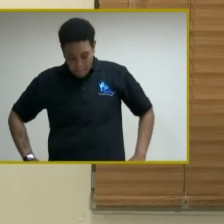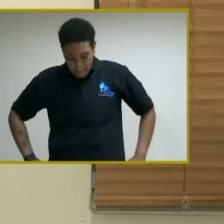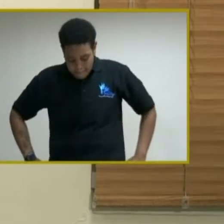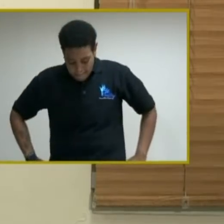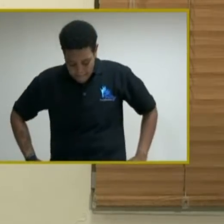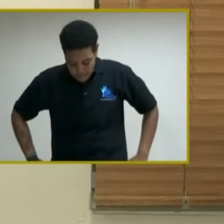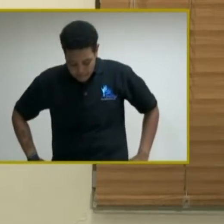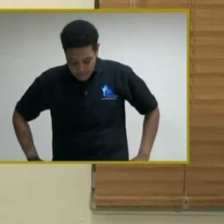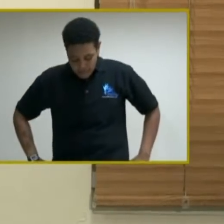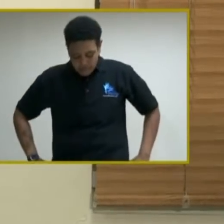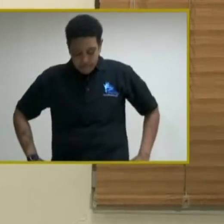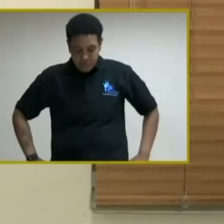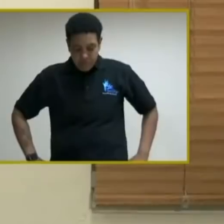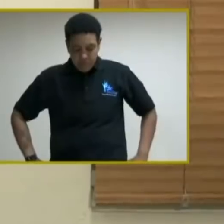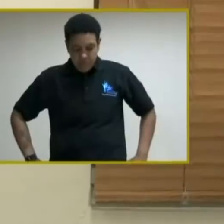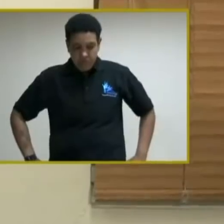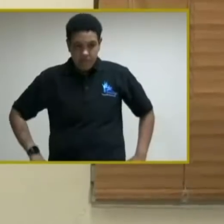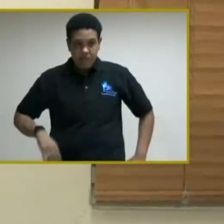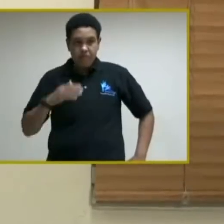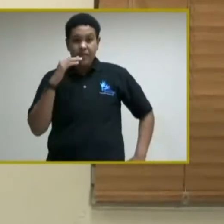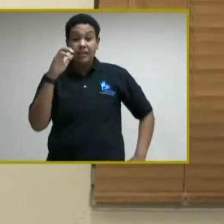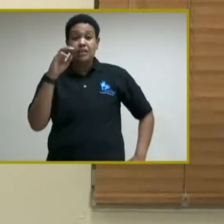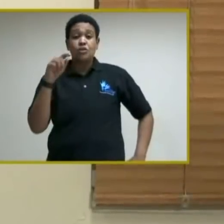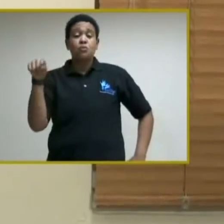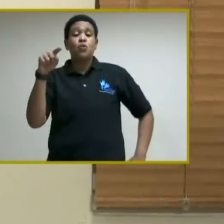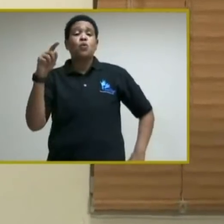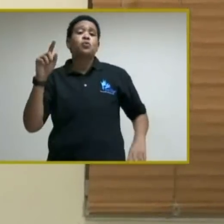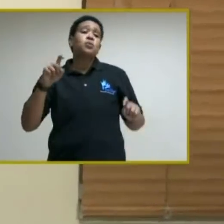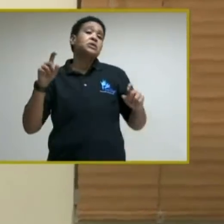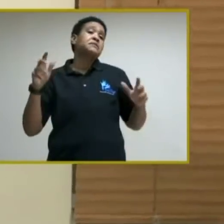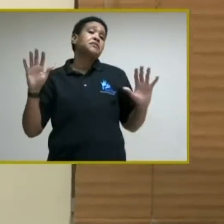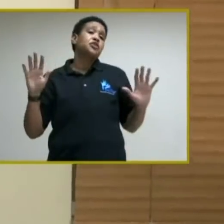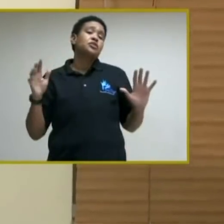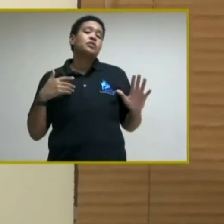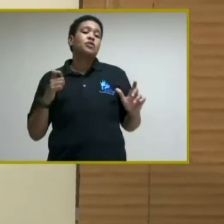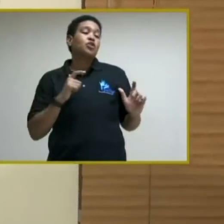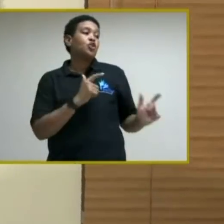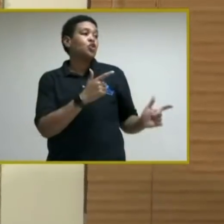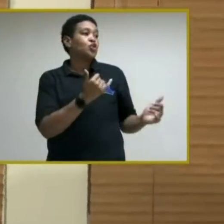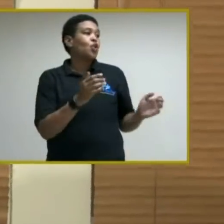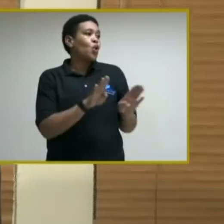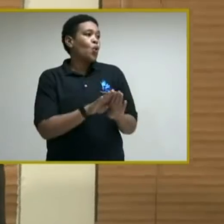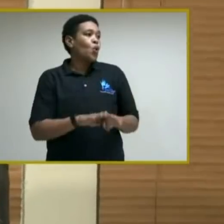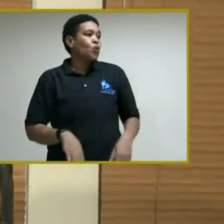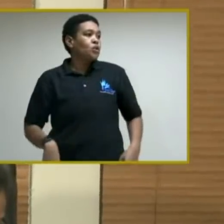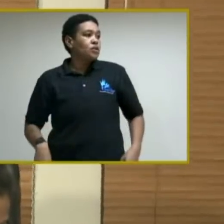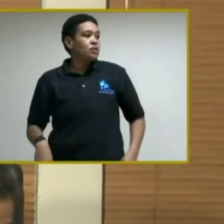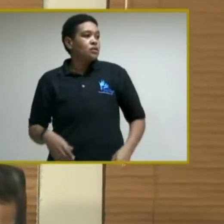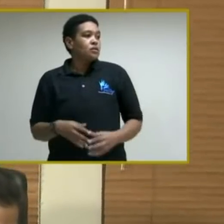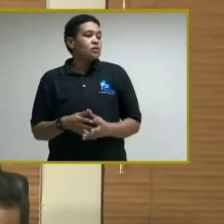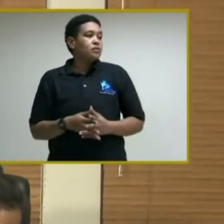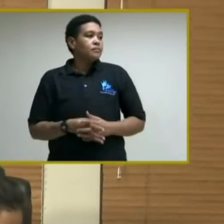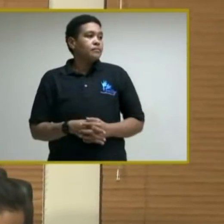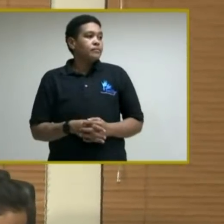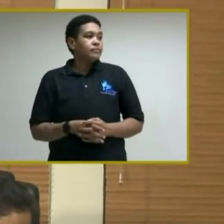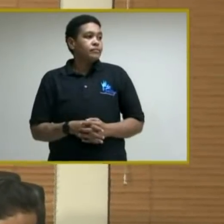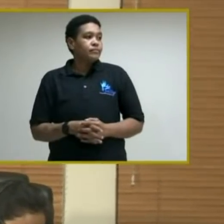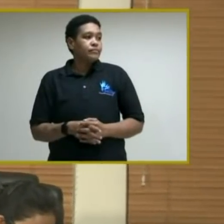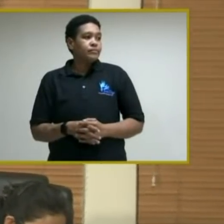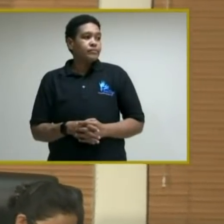All right, thank you very much, CMO. Minister, those are the hands that we are seeing, so I'll hand over back to you for your closing